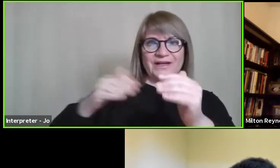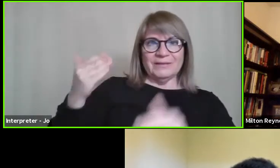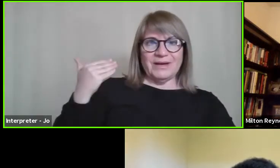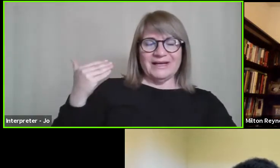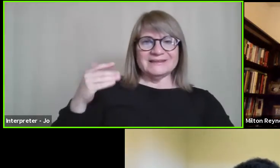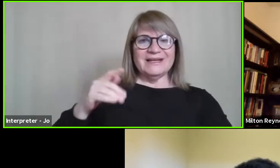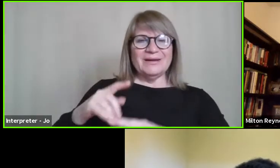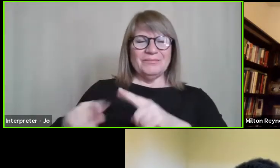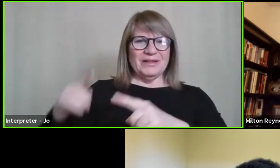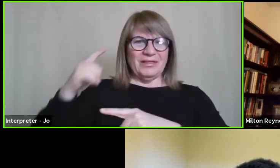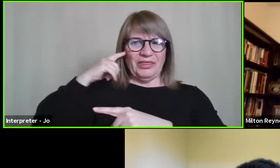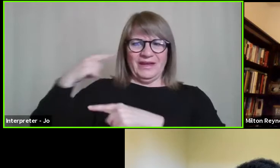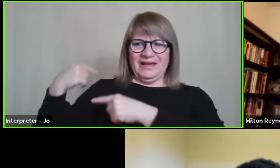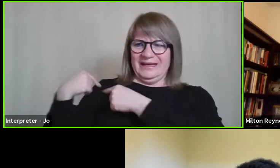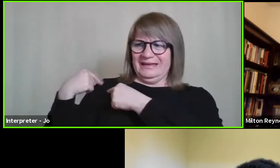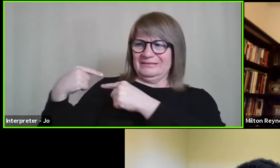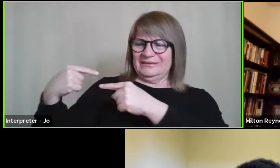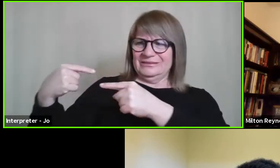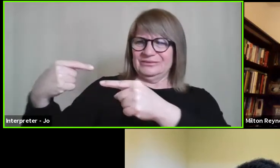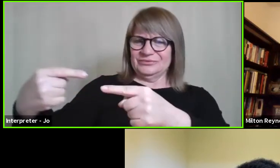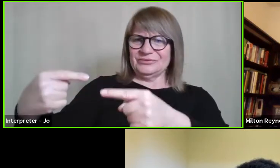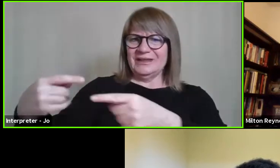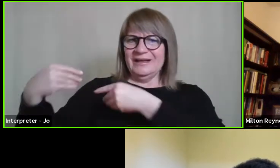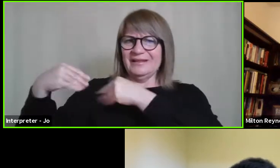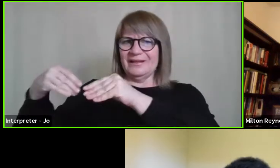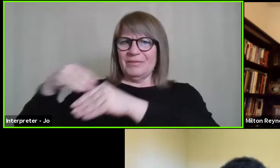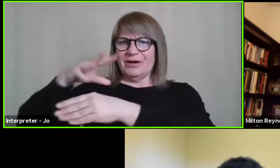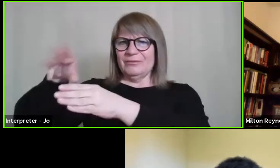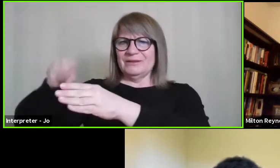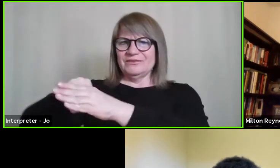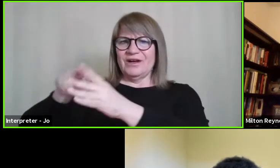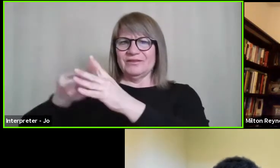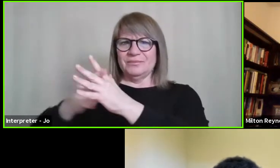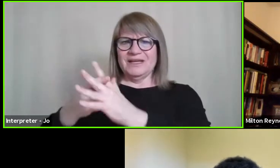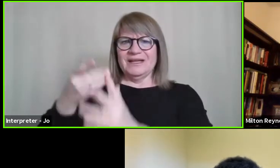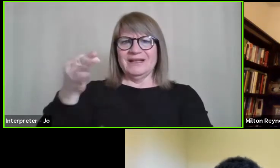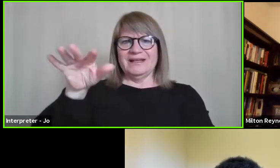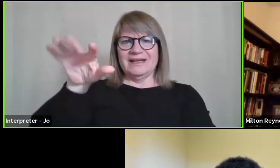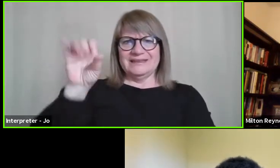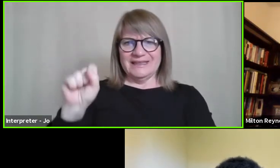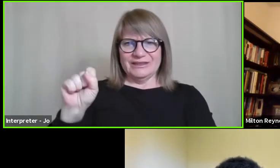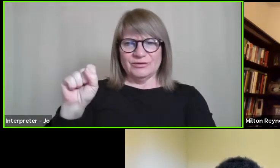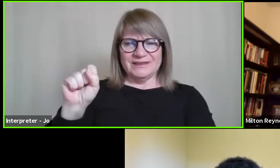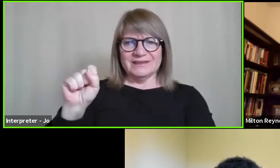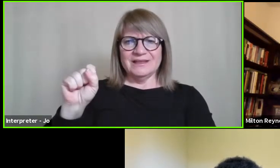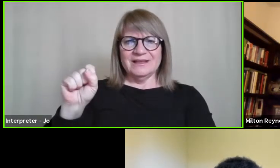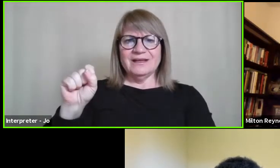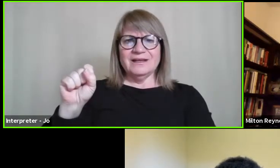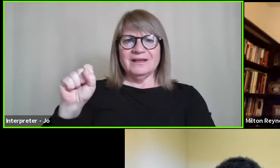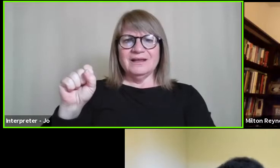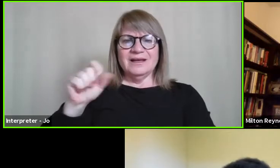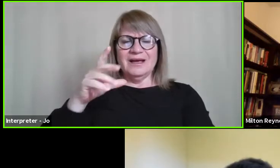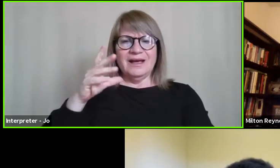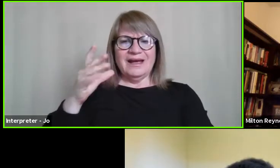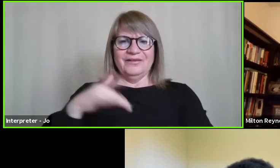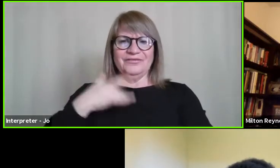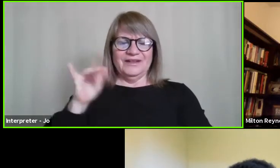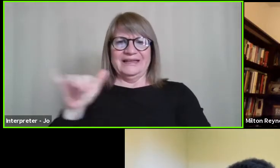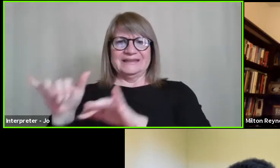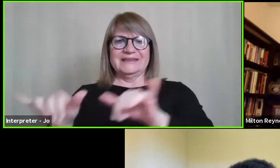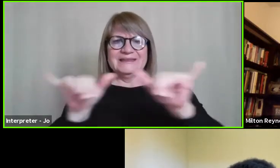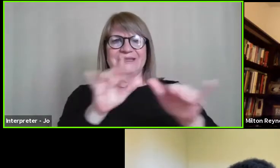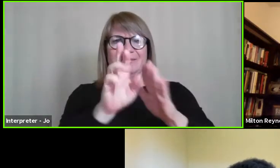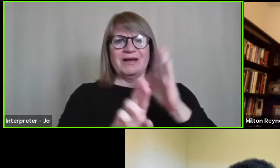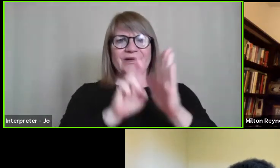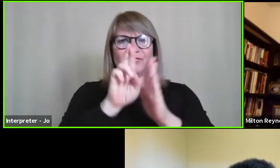between the role that marcus played in the early 20th century and how markers are being are playing a central role today and so this again we can go